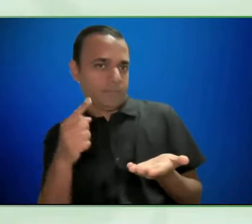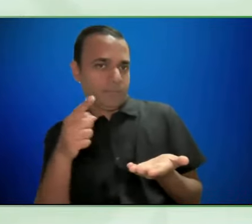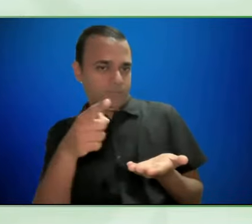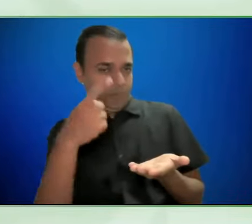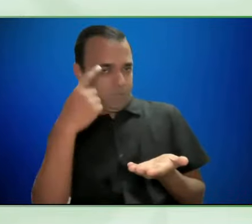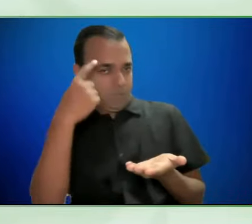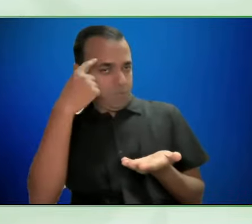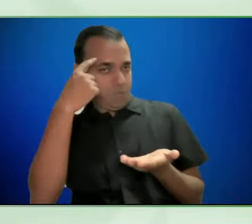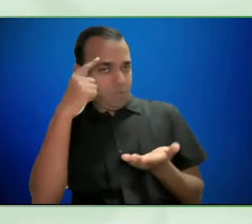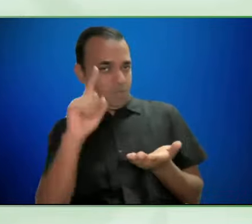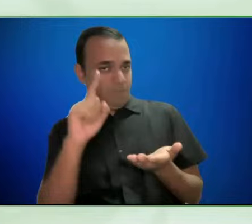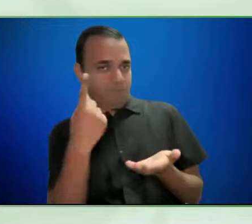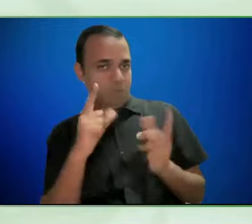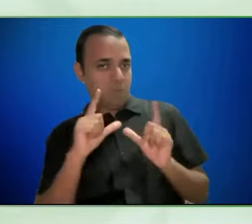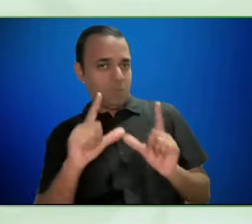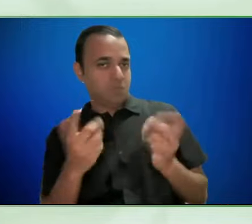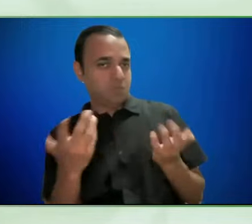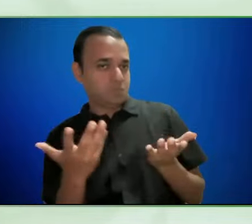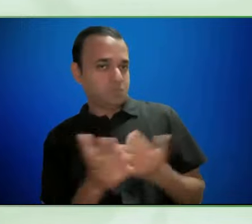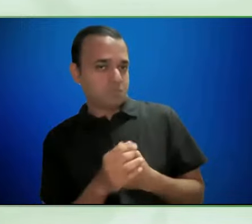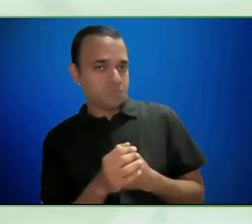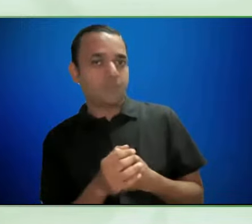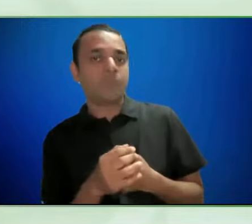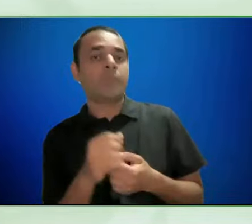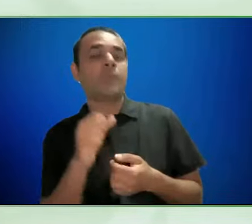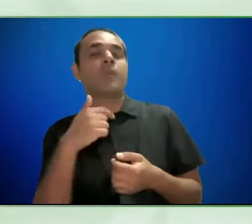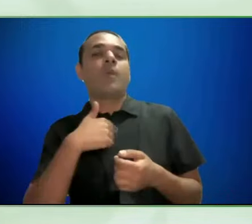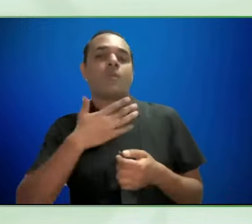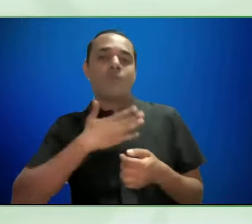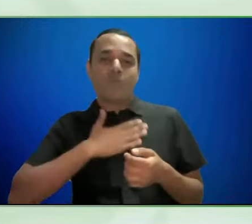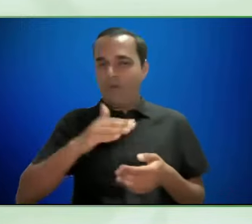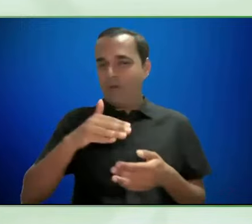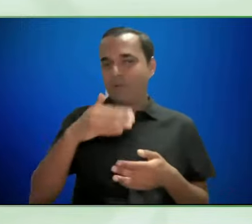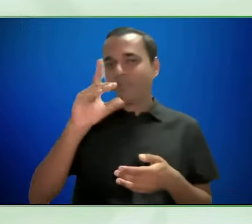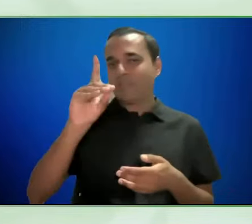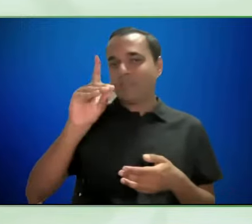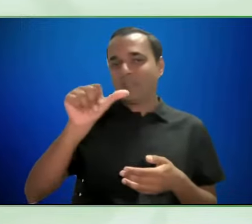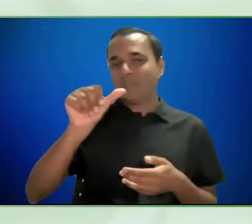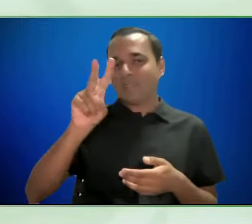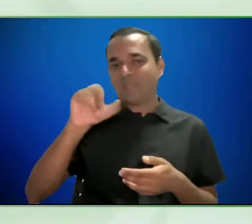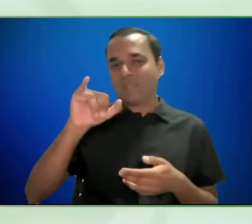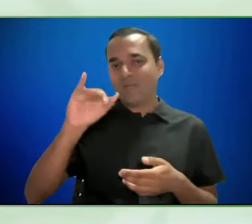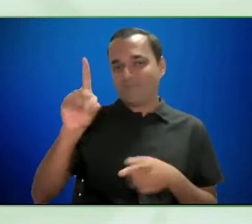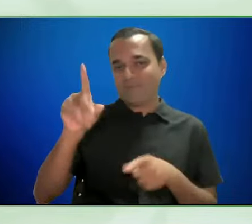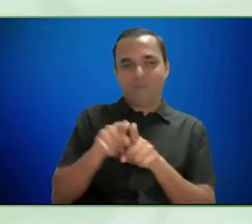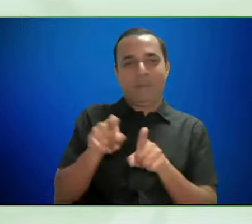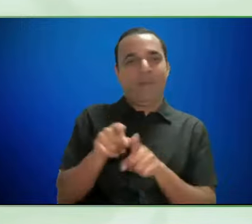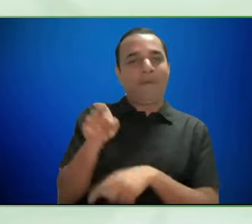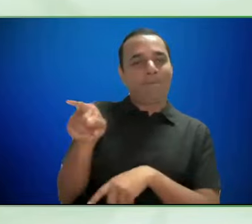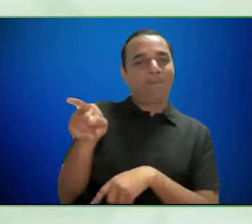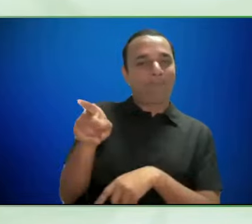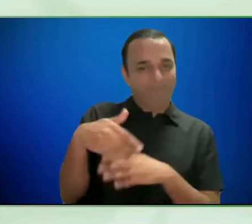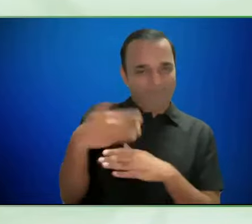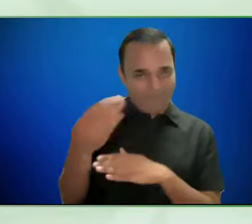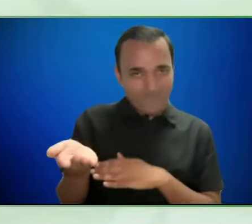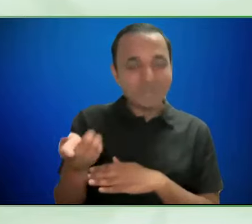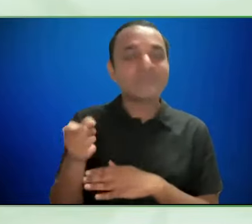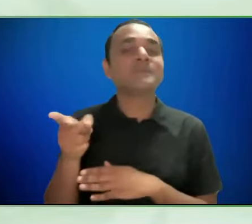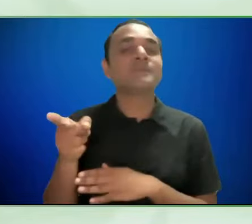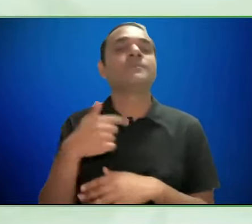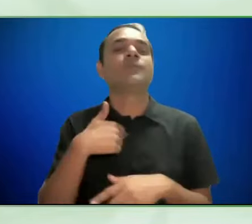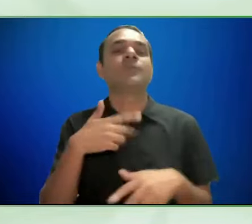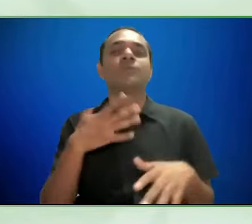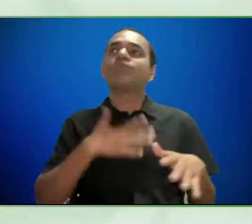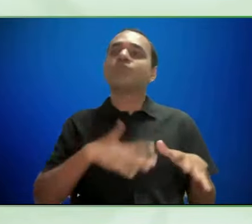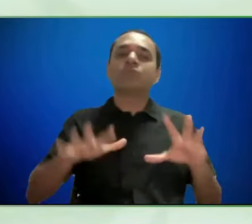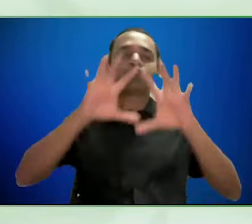teenagers often change their minds, so I better ask him again. And yes. The second time I asked you, a week later, do you remember the answer